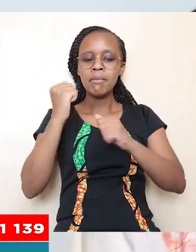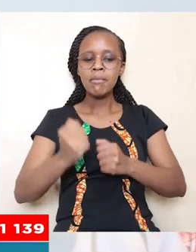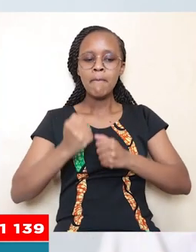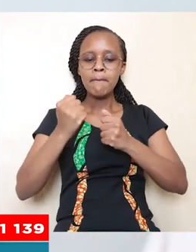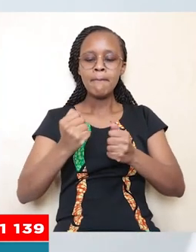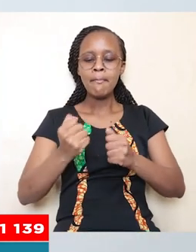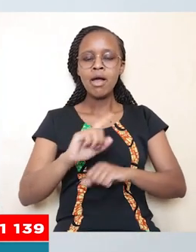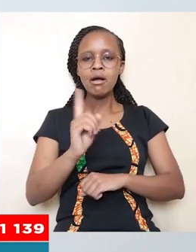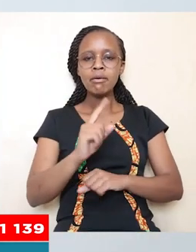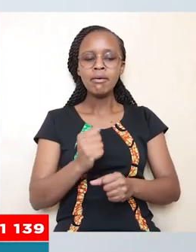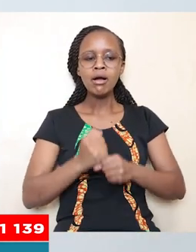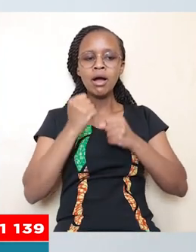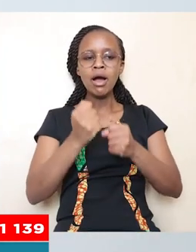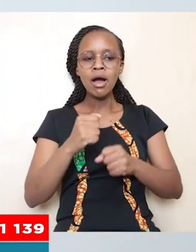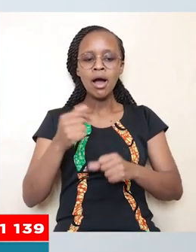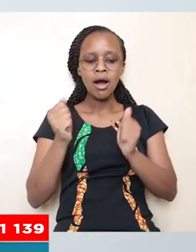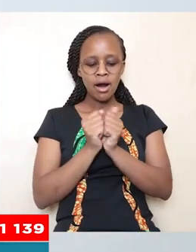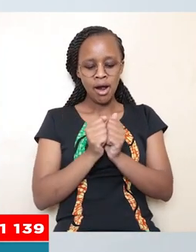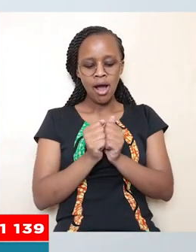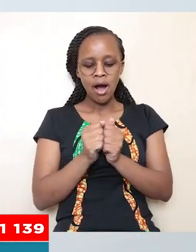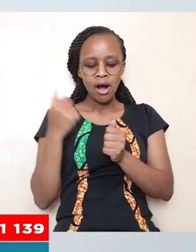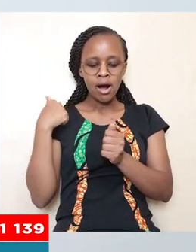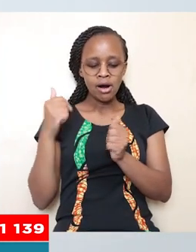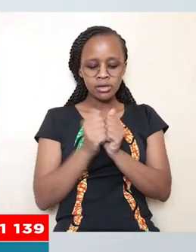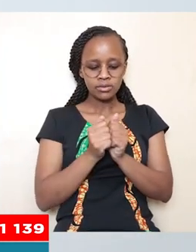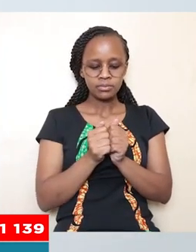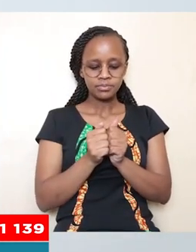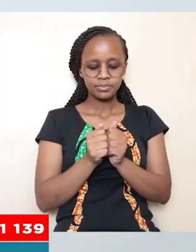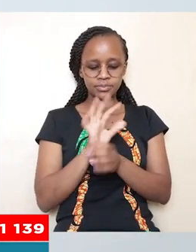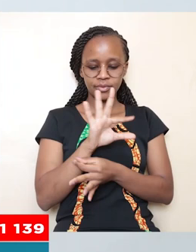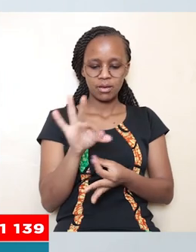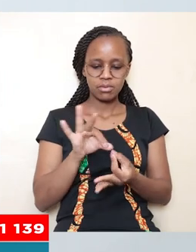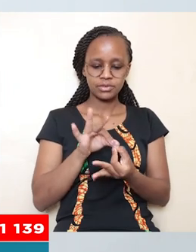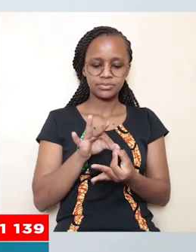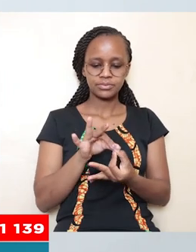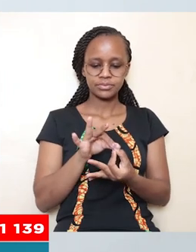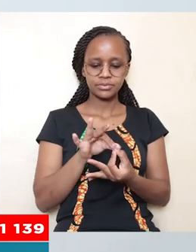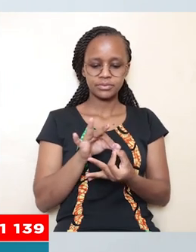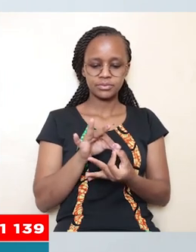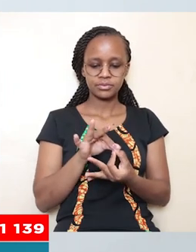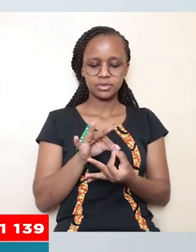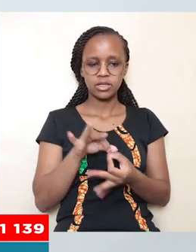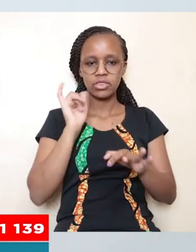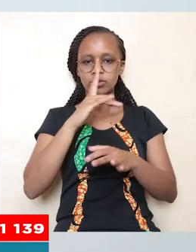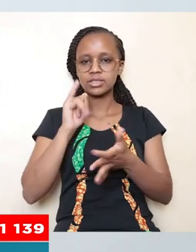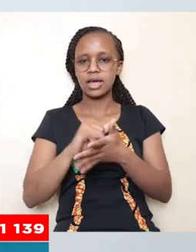strong or not strong. P number 10 is perfecting the